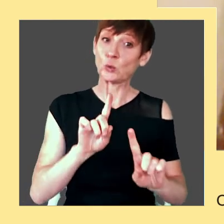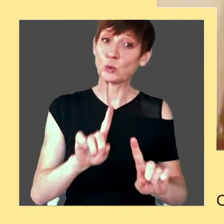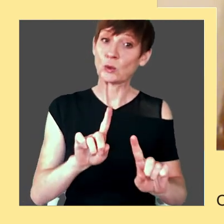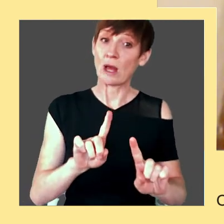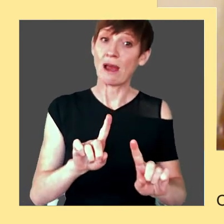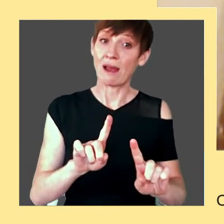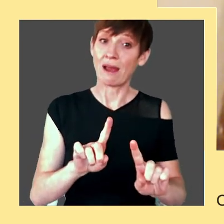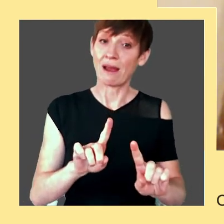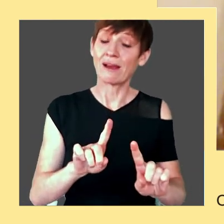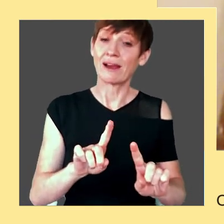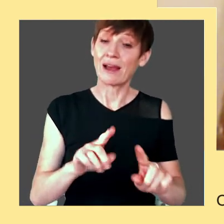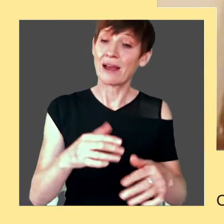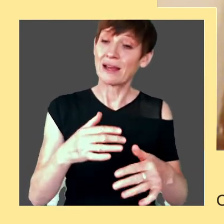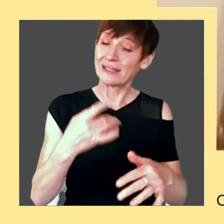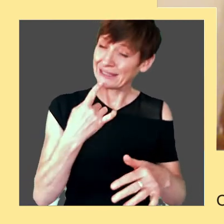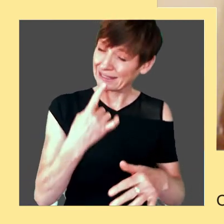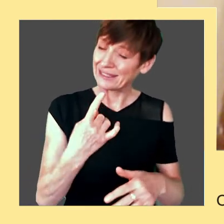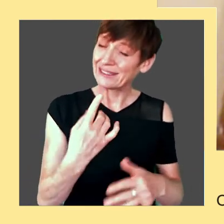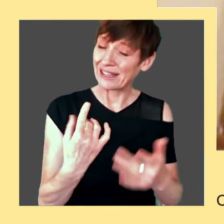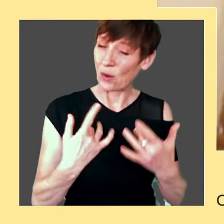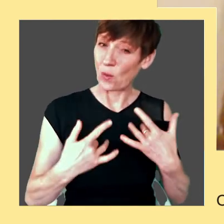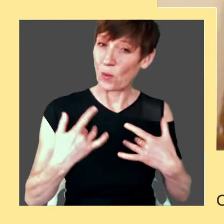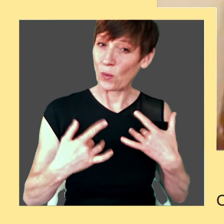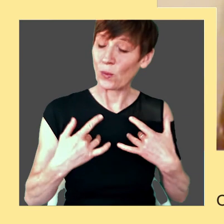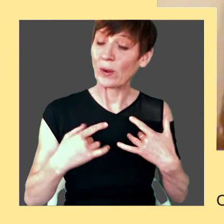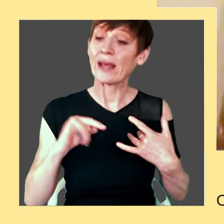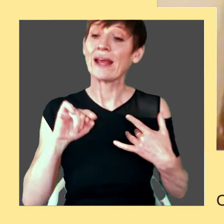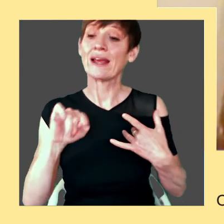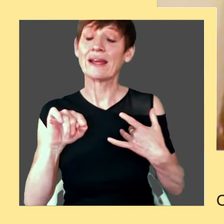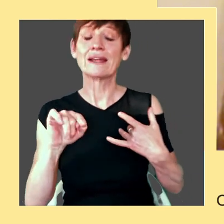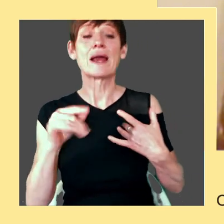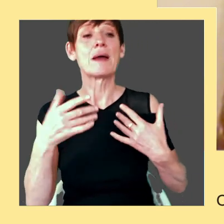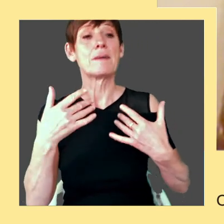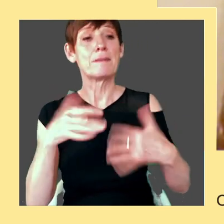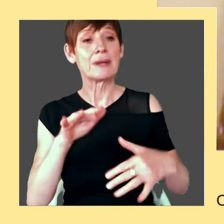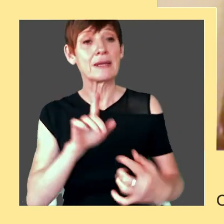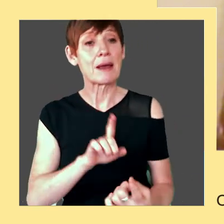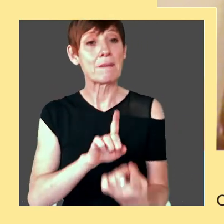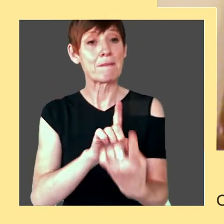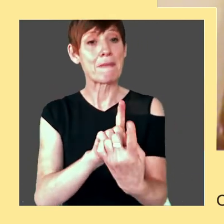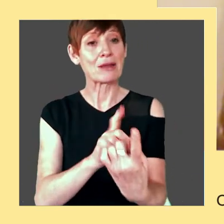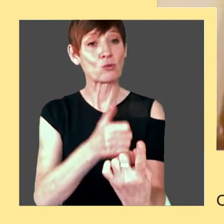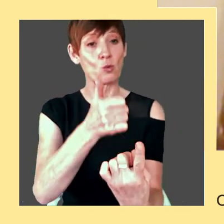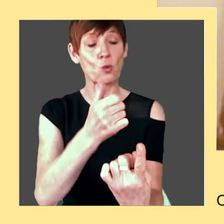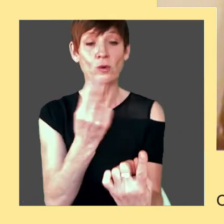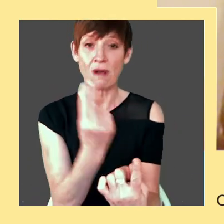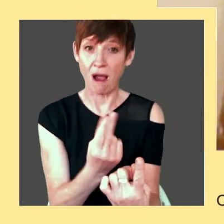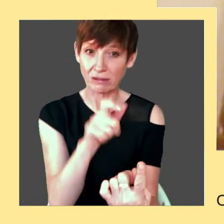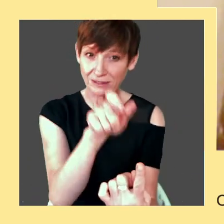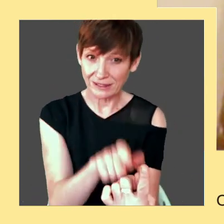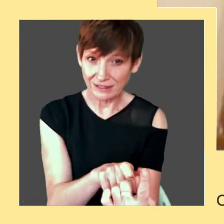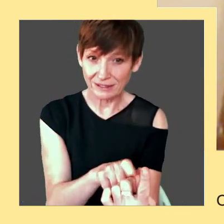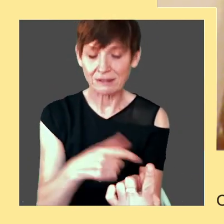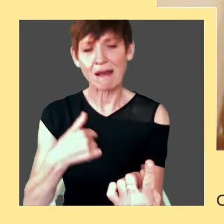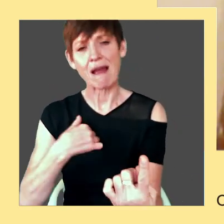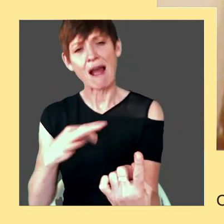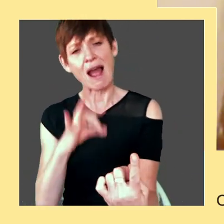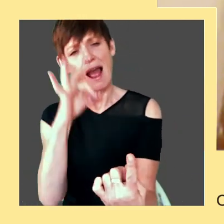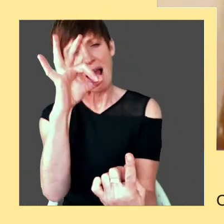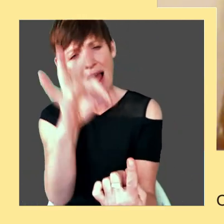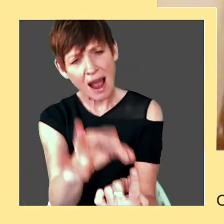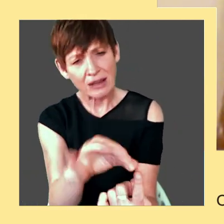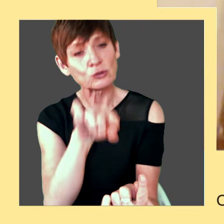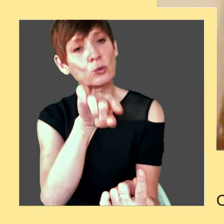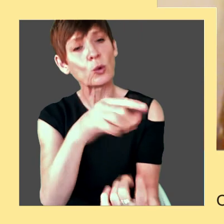interestingly. And he said, I met a good artist and I asked him, and do you have